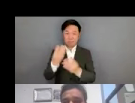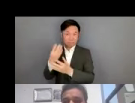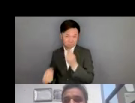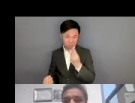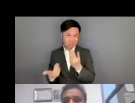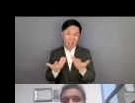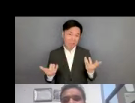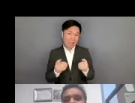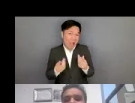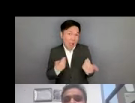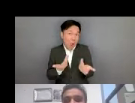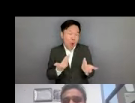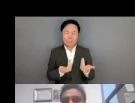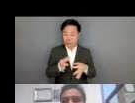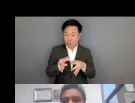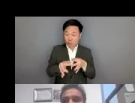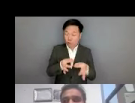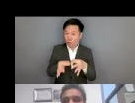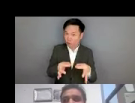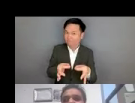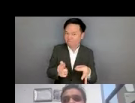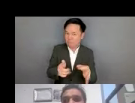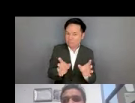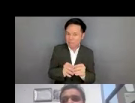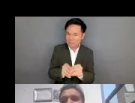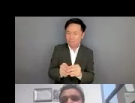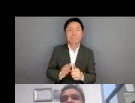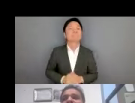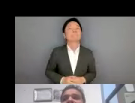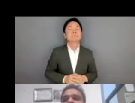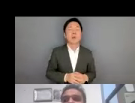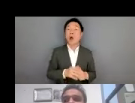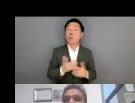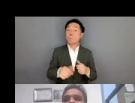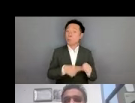litigation also, even strategic litigation of the causes that were also